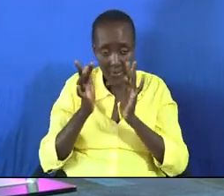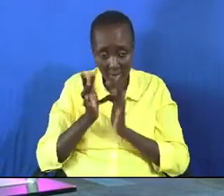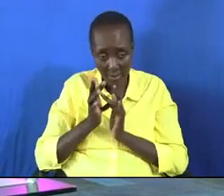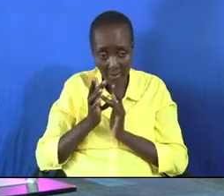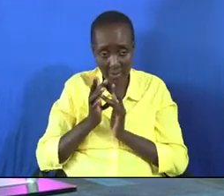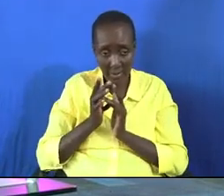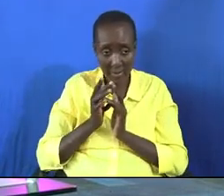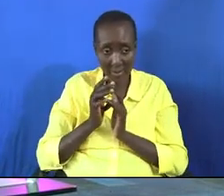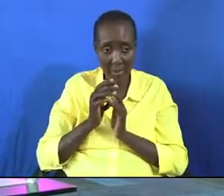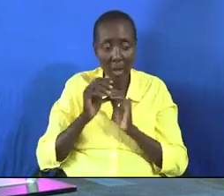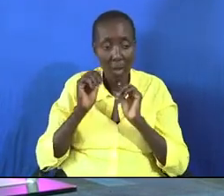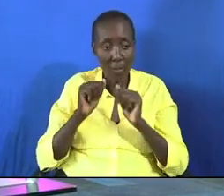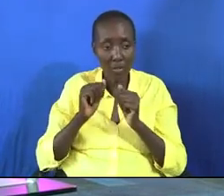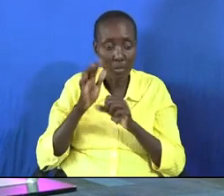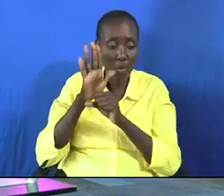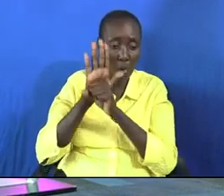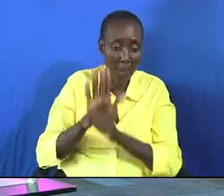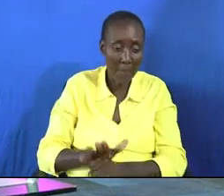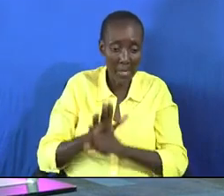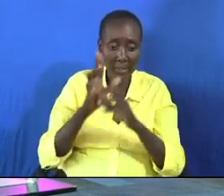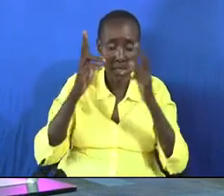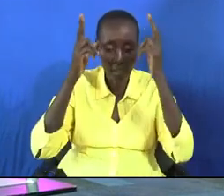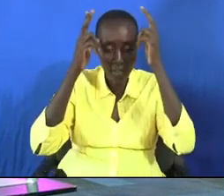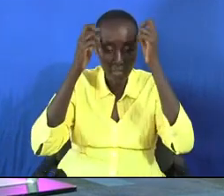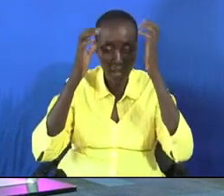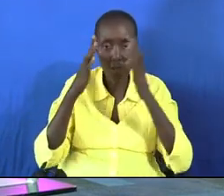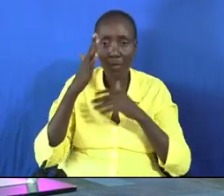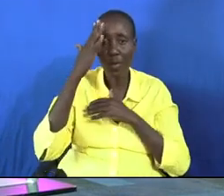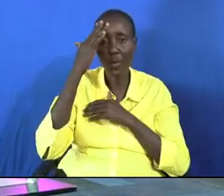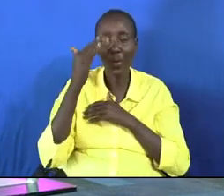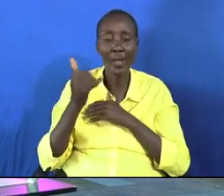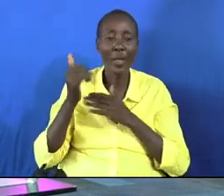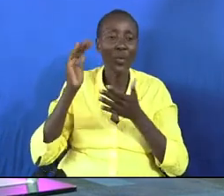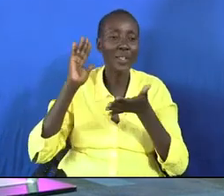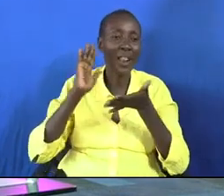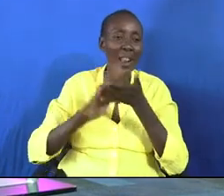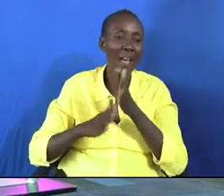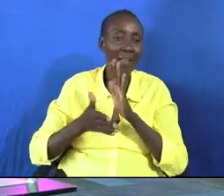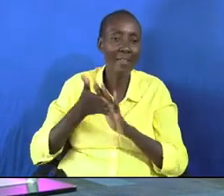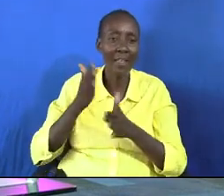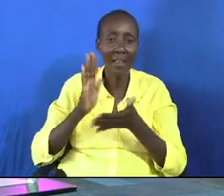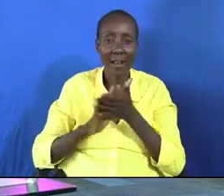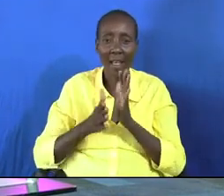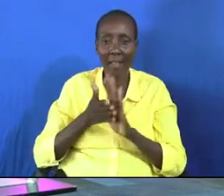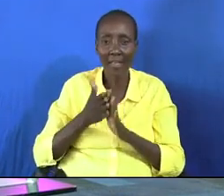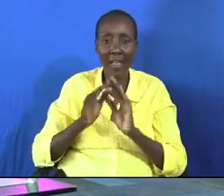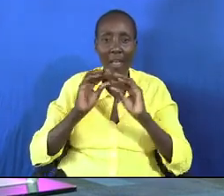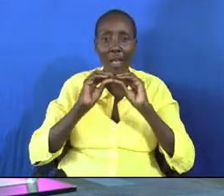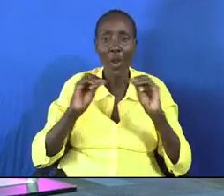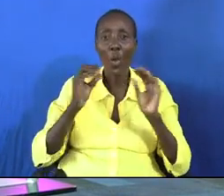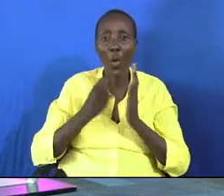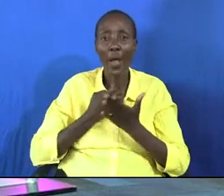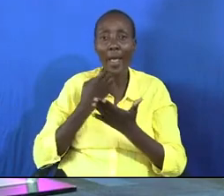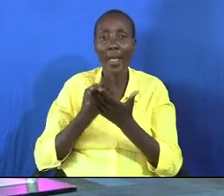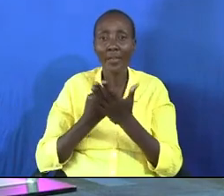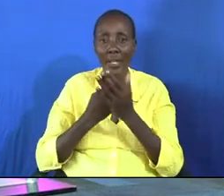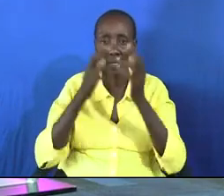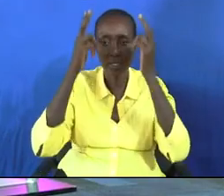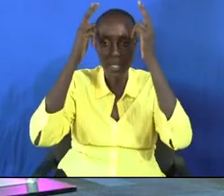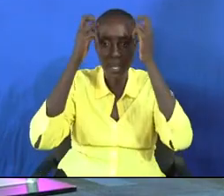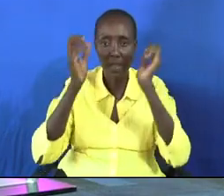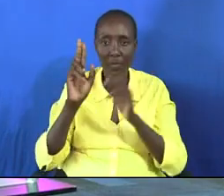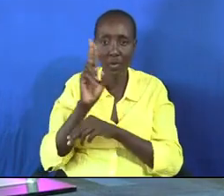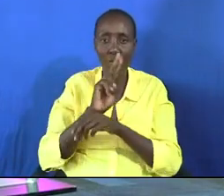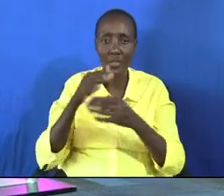Jesus was able to defeat the devil because there was nothing, no evidence that the devil could